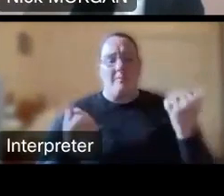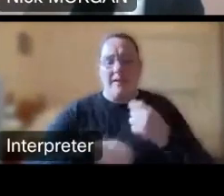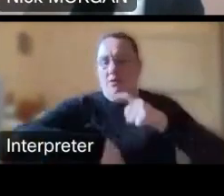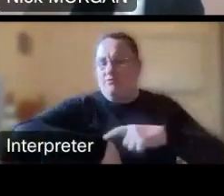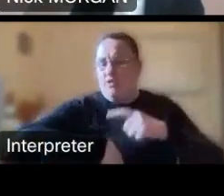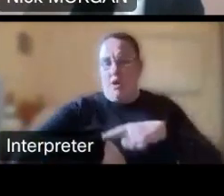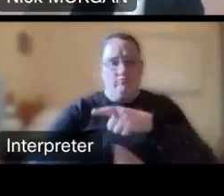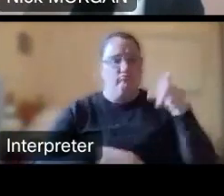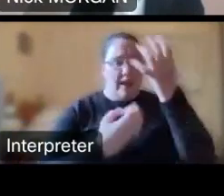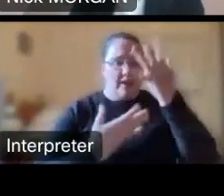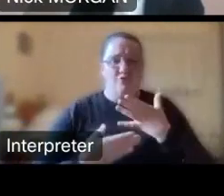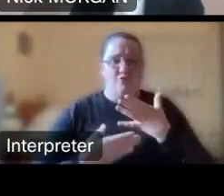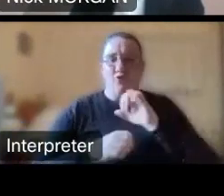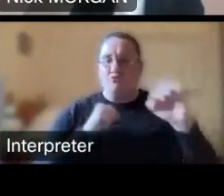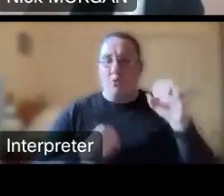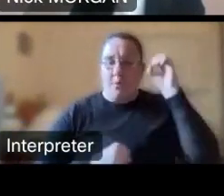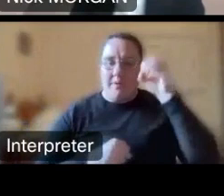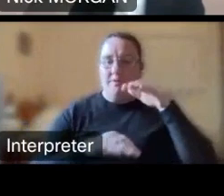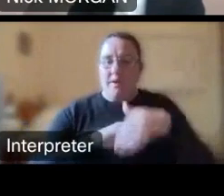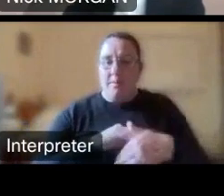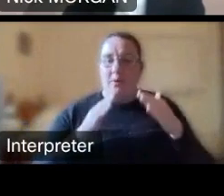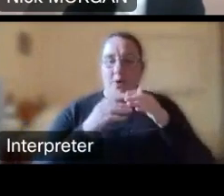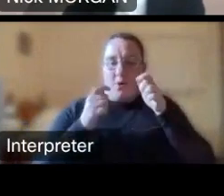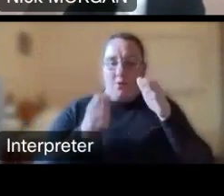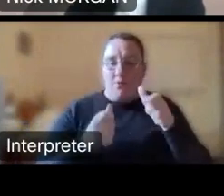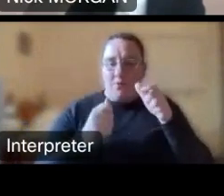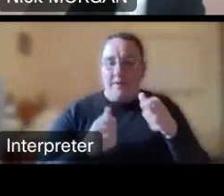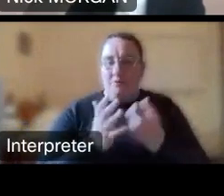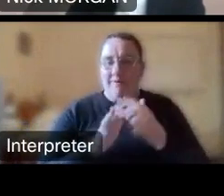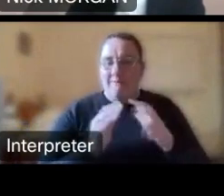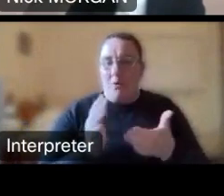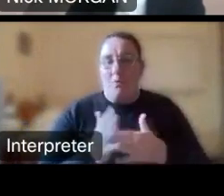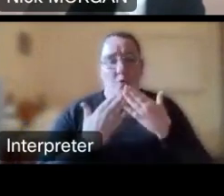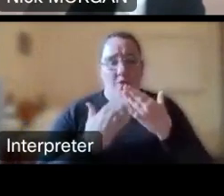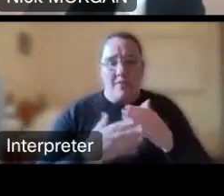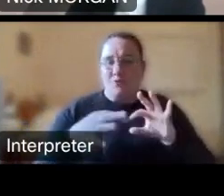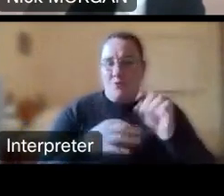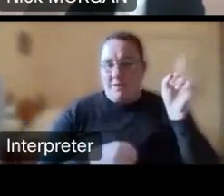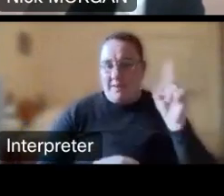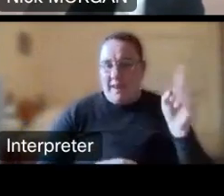about home care reform. So thank you for attending today, and you'll see us and hear from us soon.